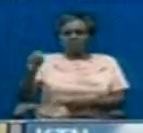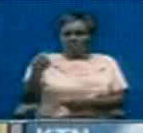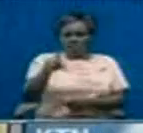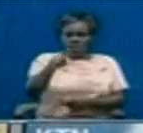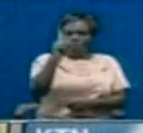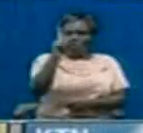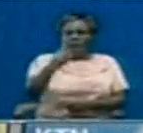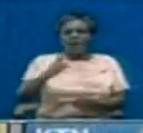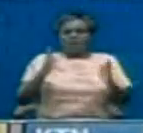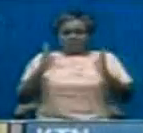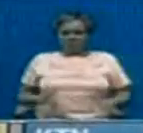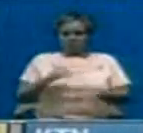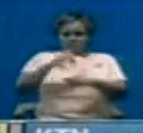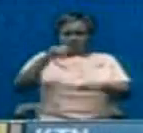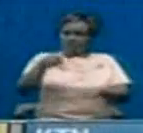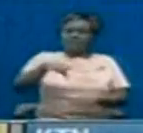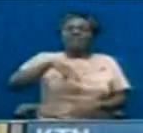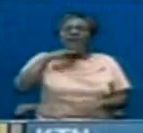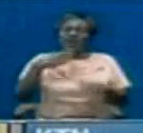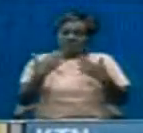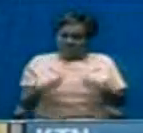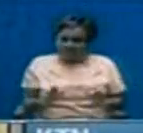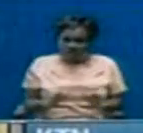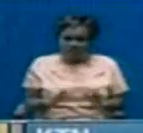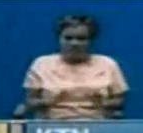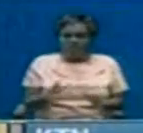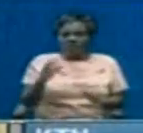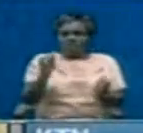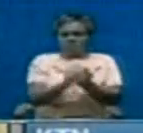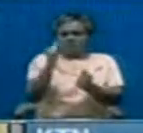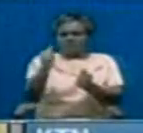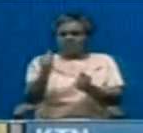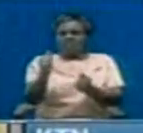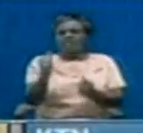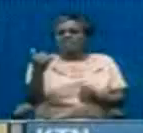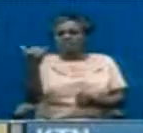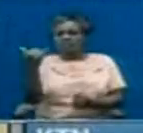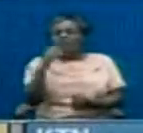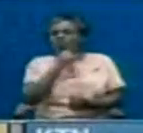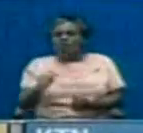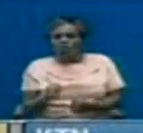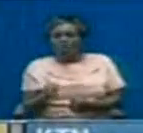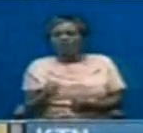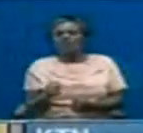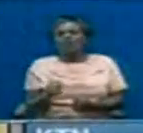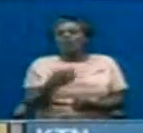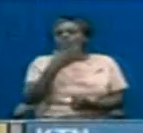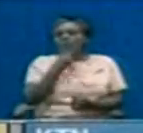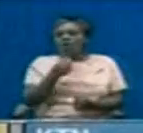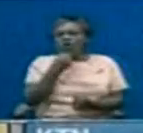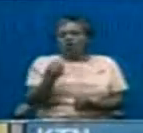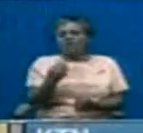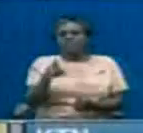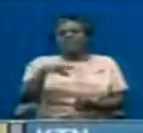one person was affected. That same person died. This was actually a 15-year-old Danish boy who died in the 11th day